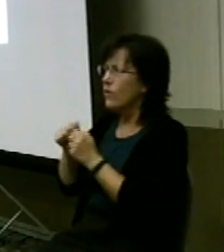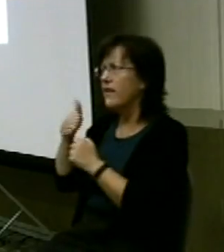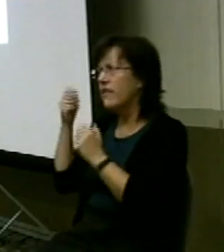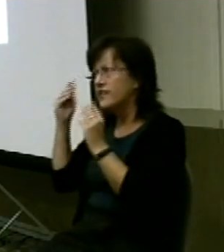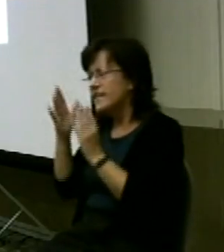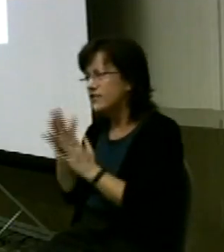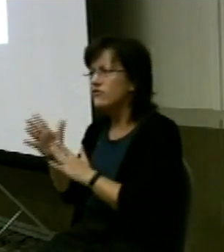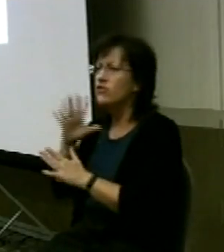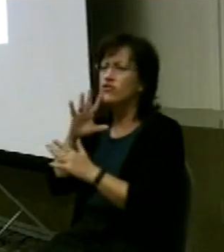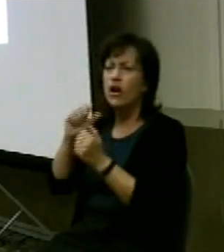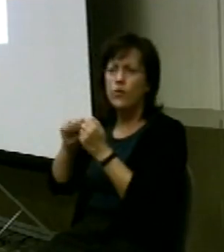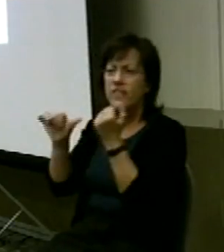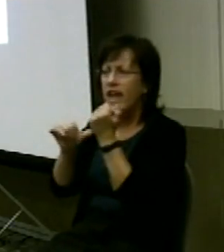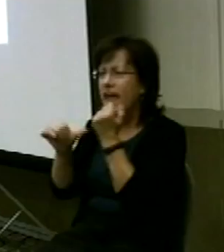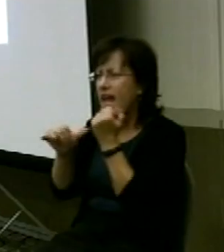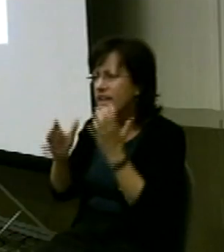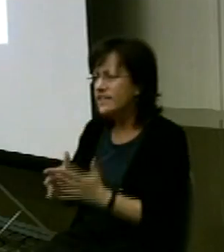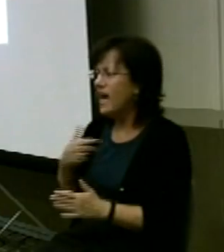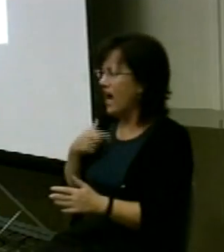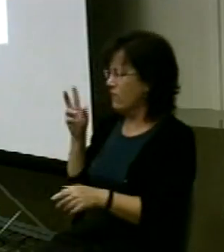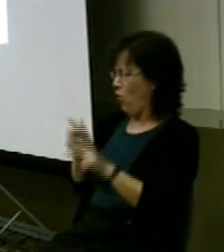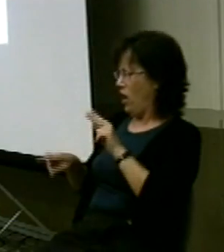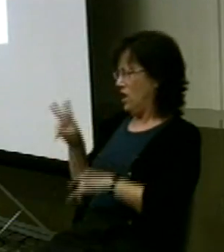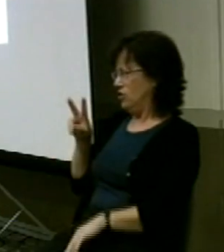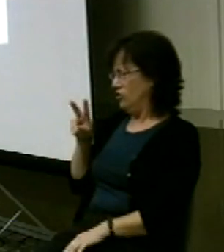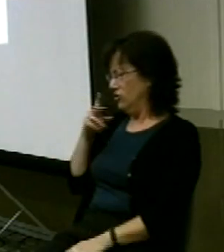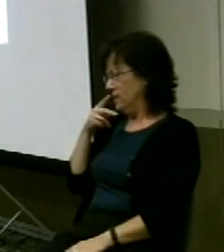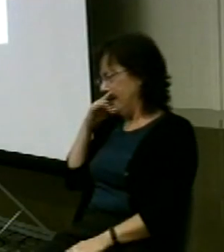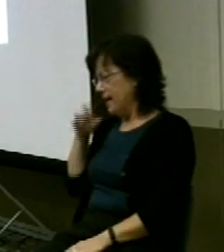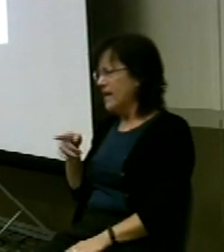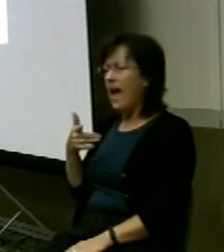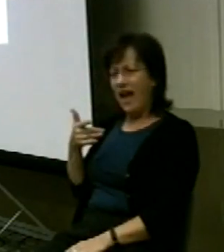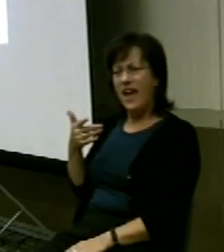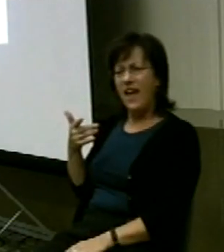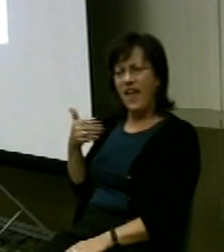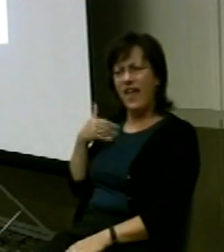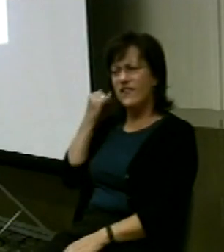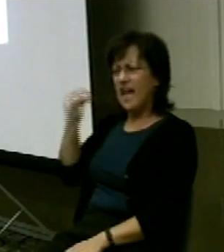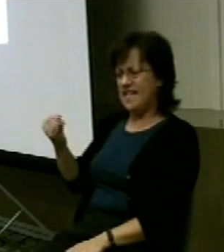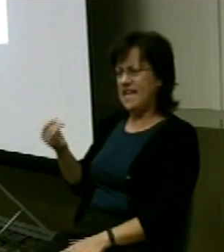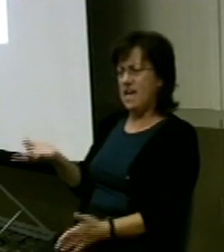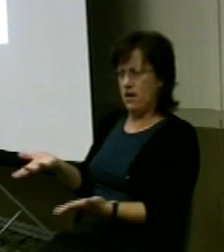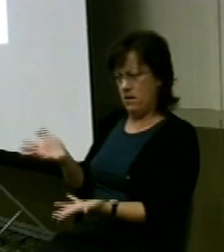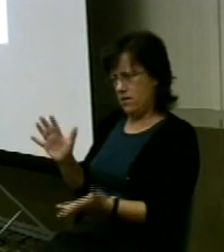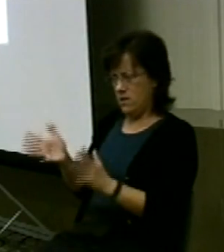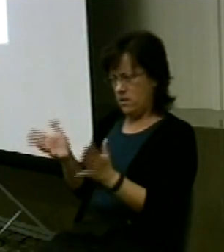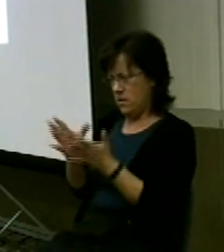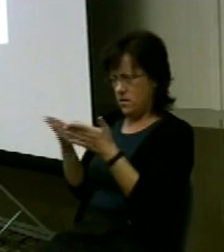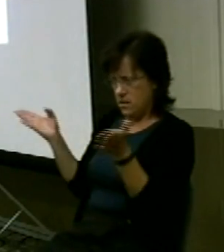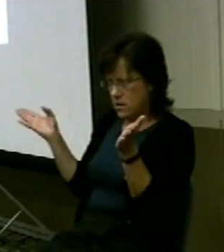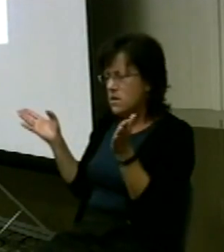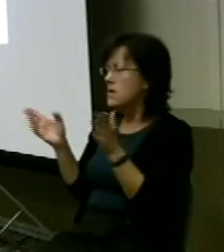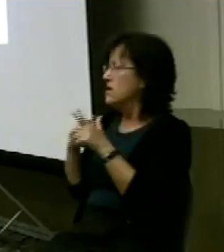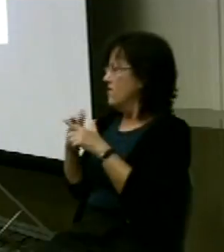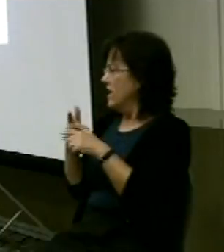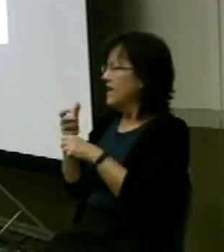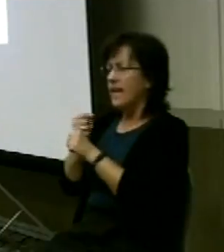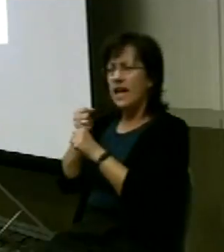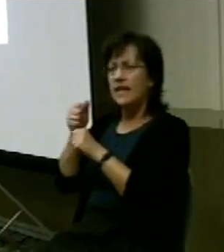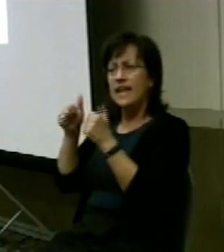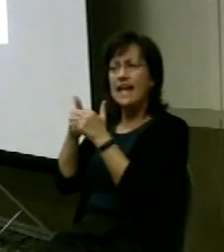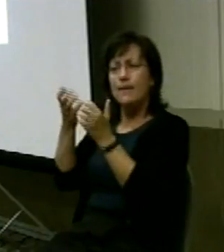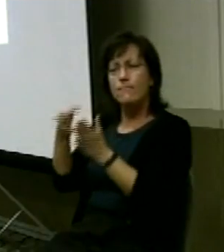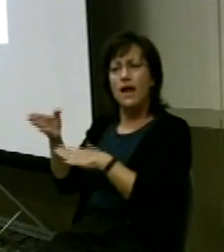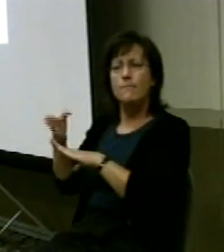talked to the A's, I've watched the kids, so I kind of have an idea. Okay. And, you know, I kind of get a game plan